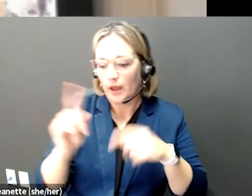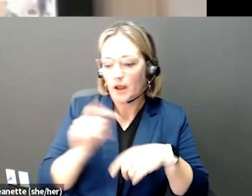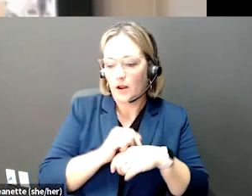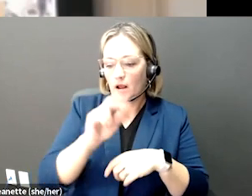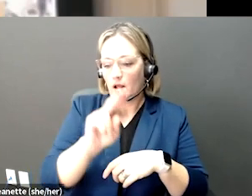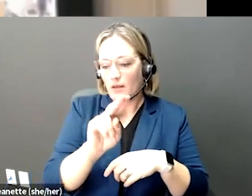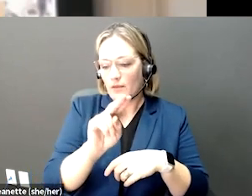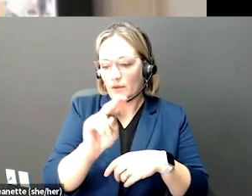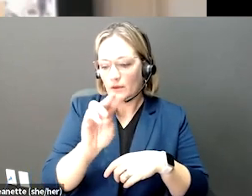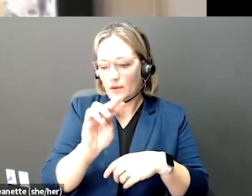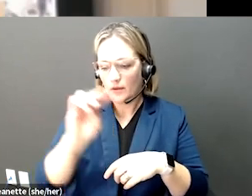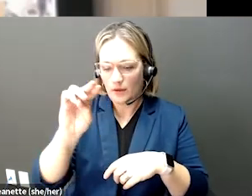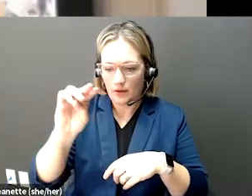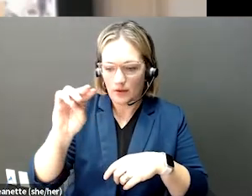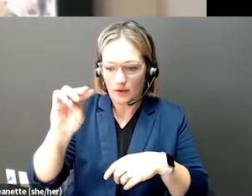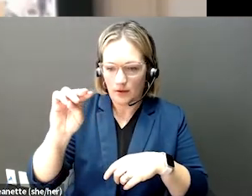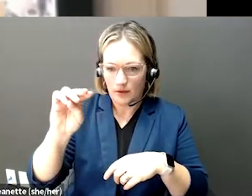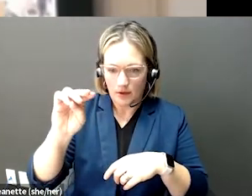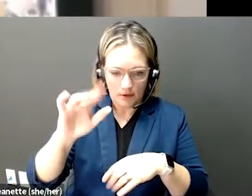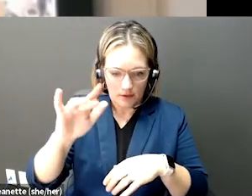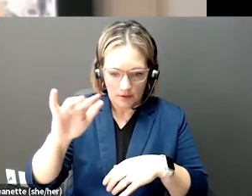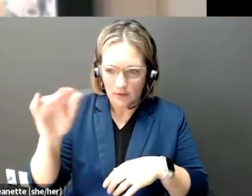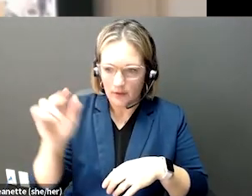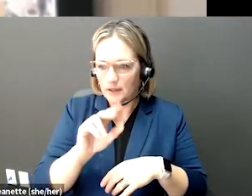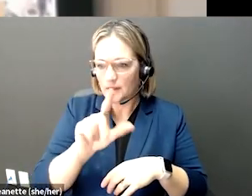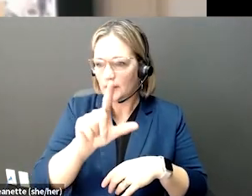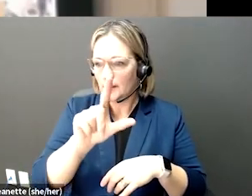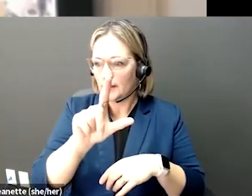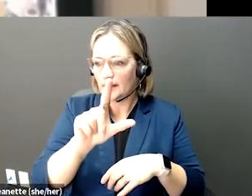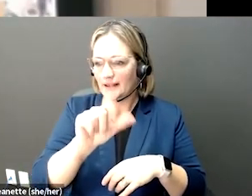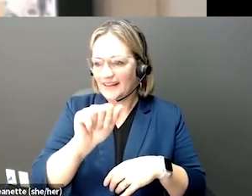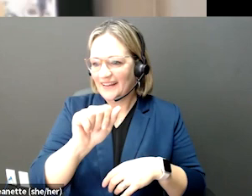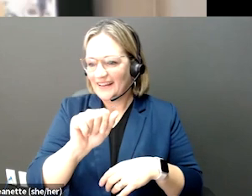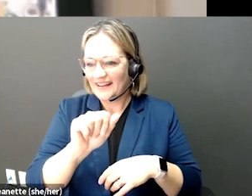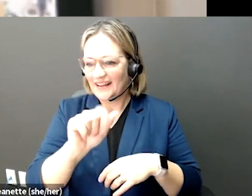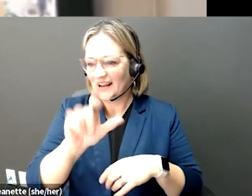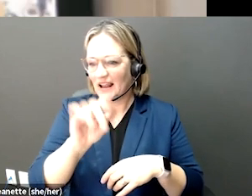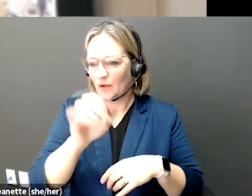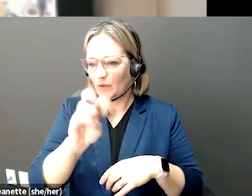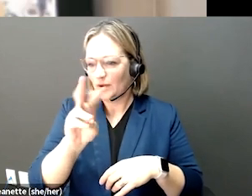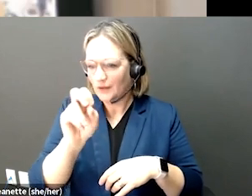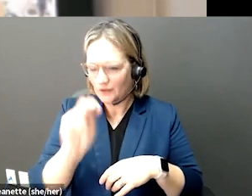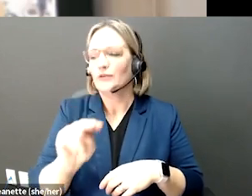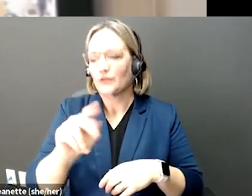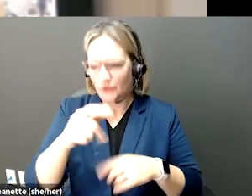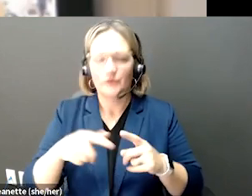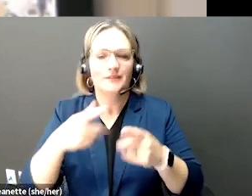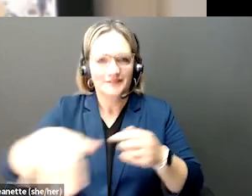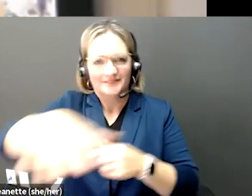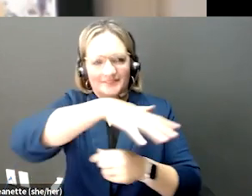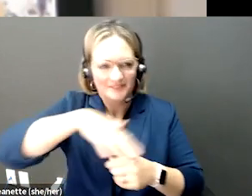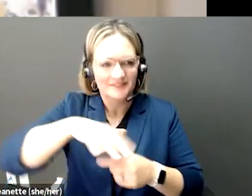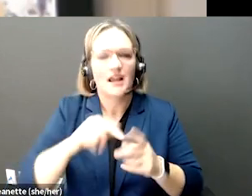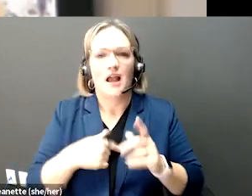and represented by the Songhees and Esquimalt First Nations in Victoria, British Columbia. I'm an advisor with the